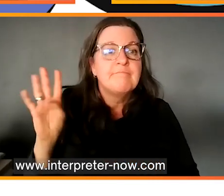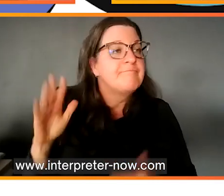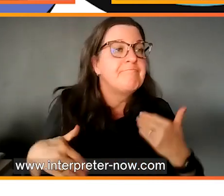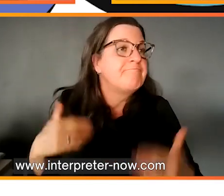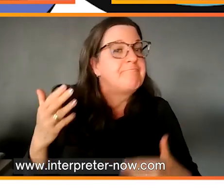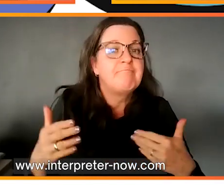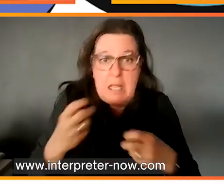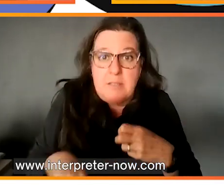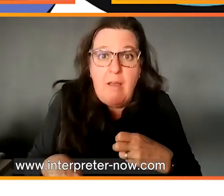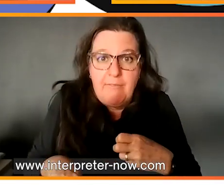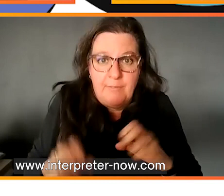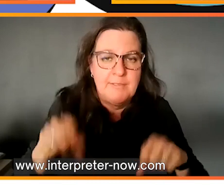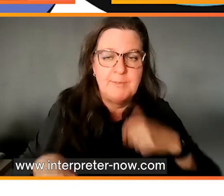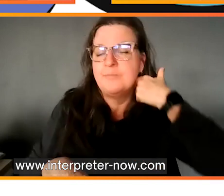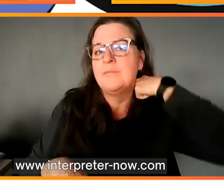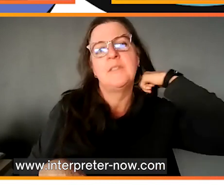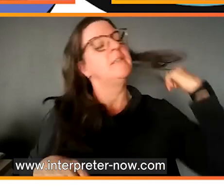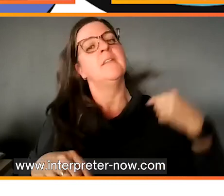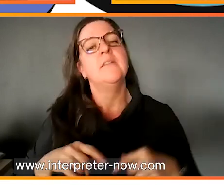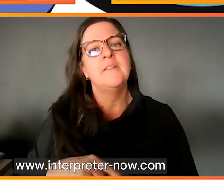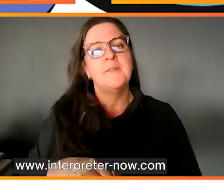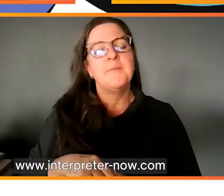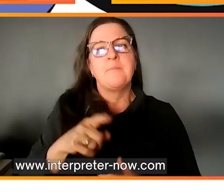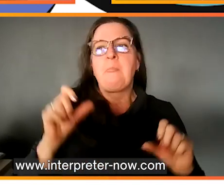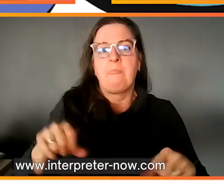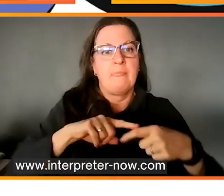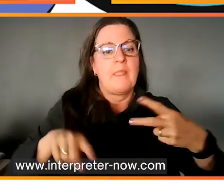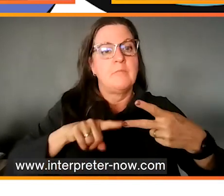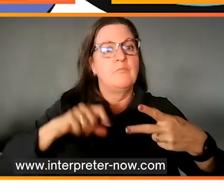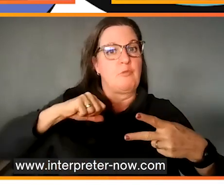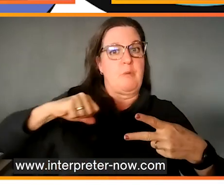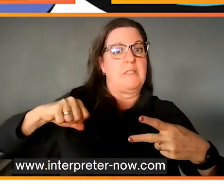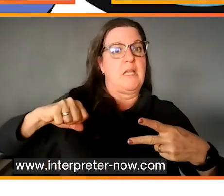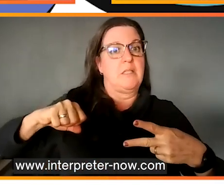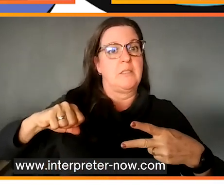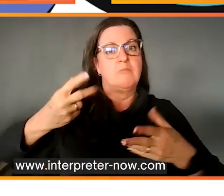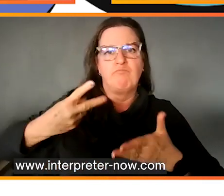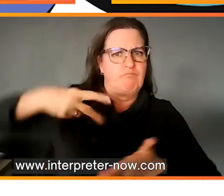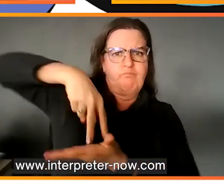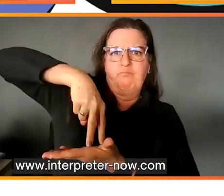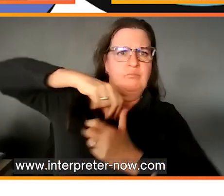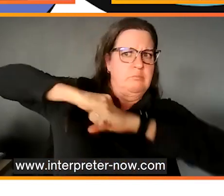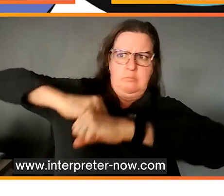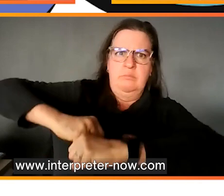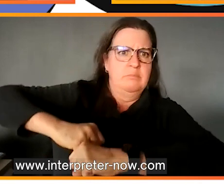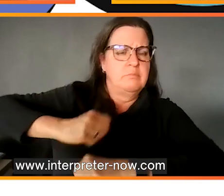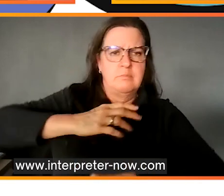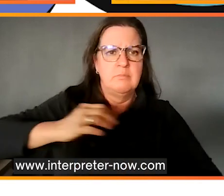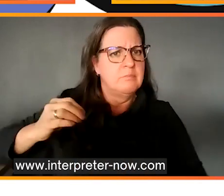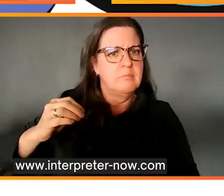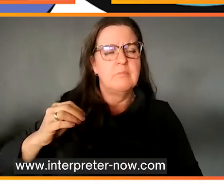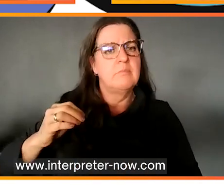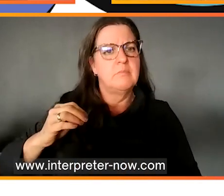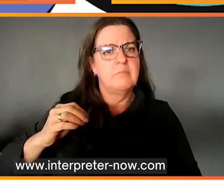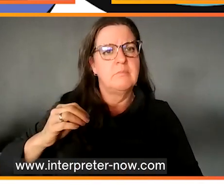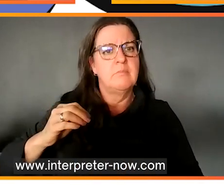public overt or a public covert, hey, I noticed this at the meeting. How did that make you feel? So